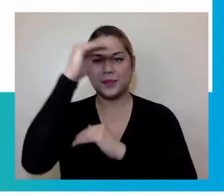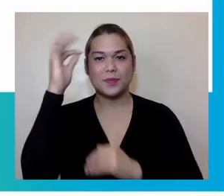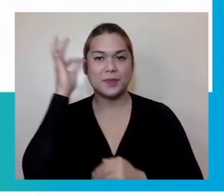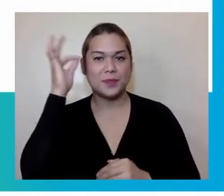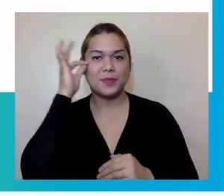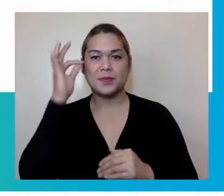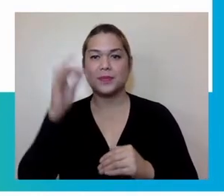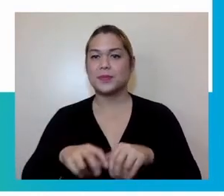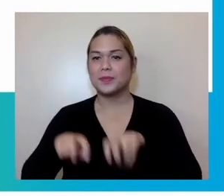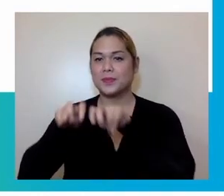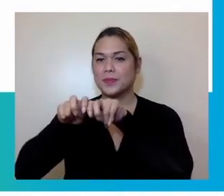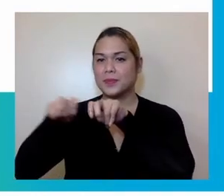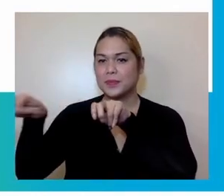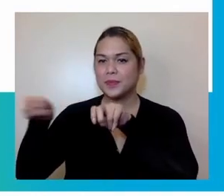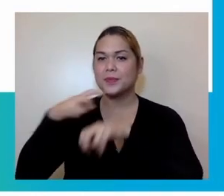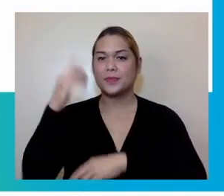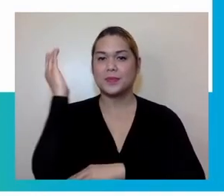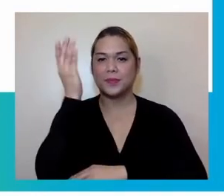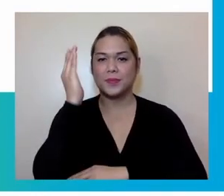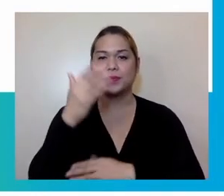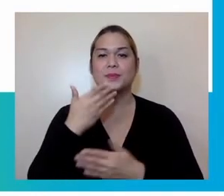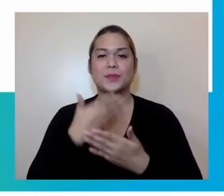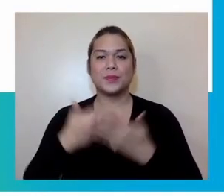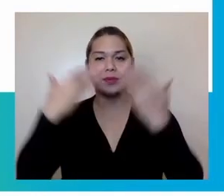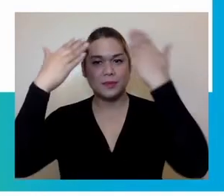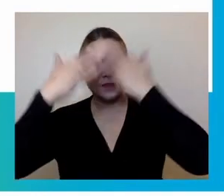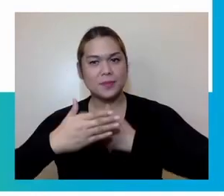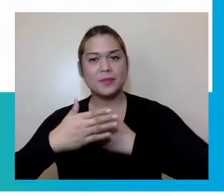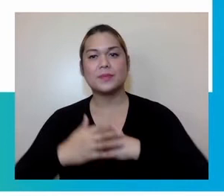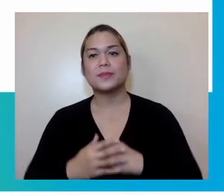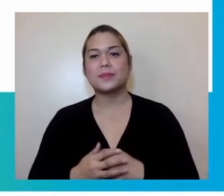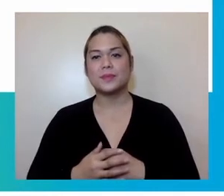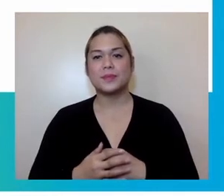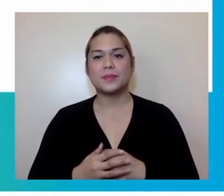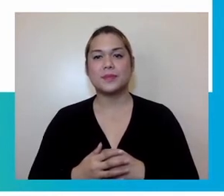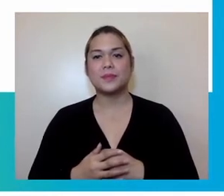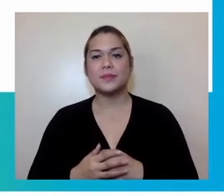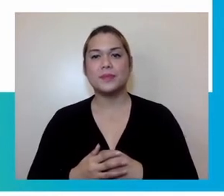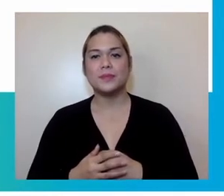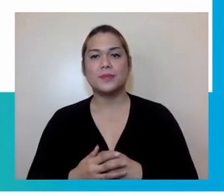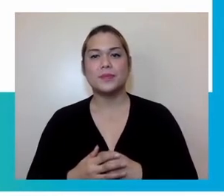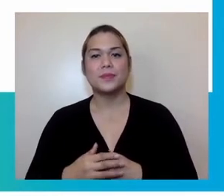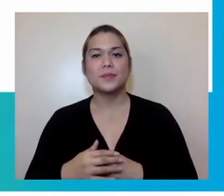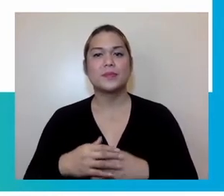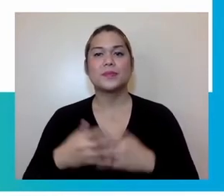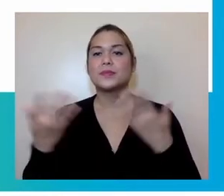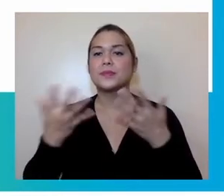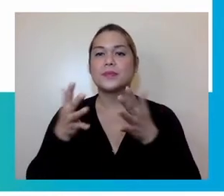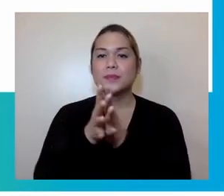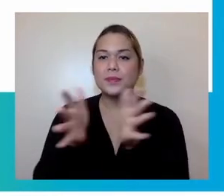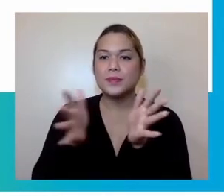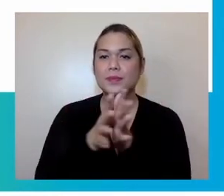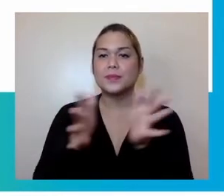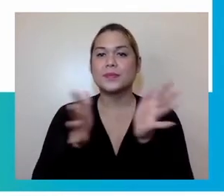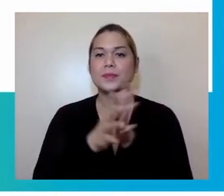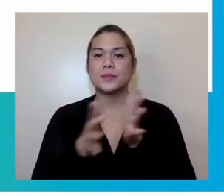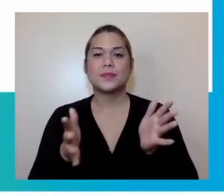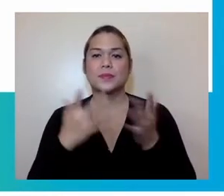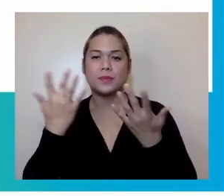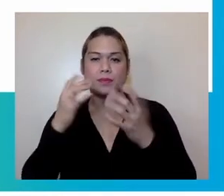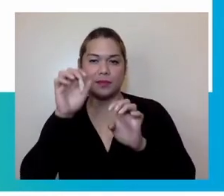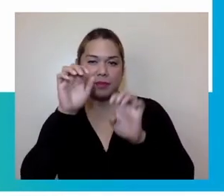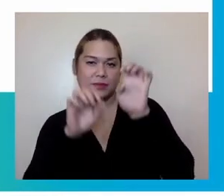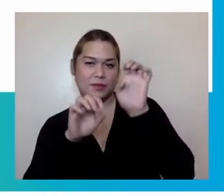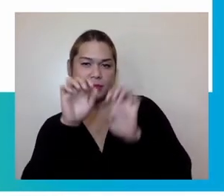session. In setting the tone of this session, I'd like to share you our evaluation of ADB's energy policy over the last 10 years,